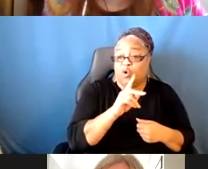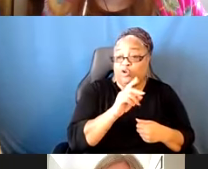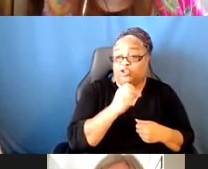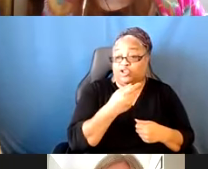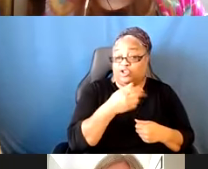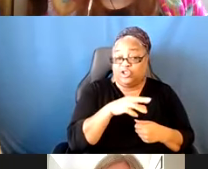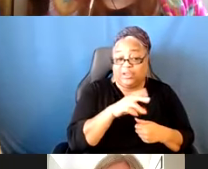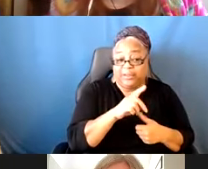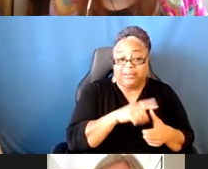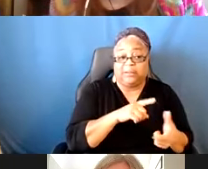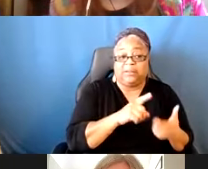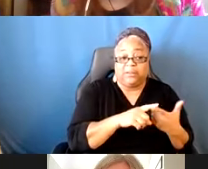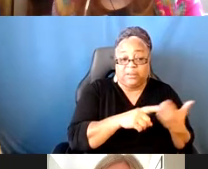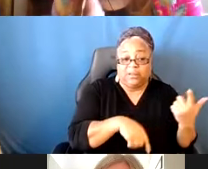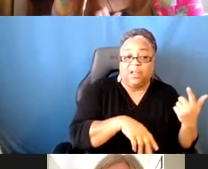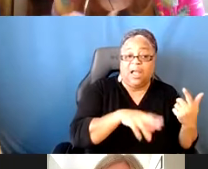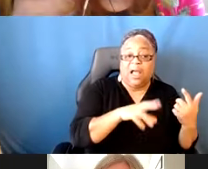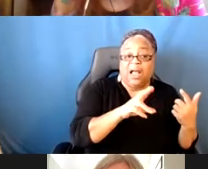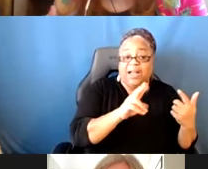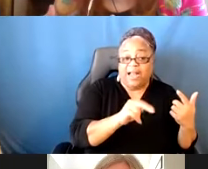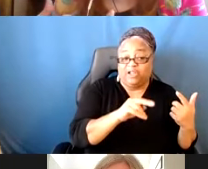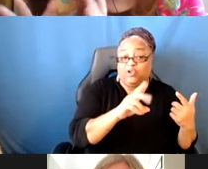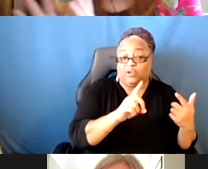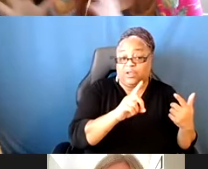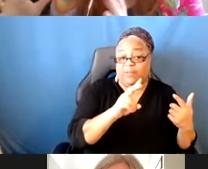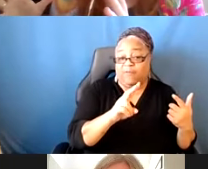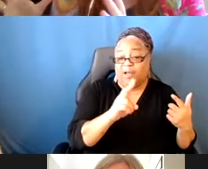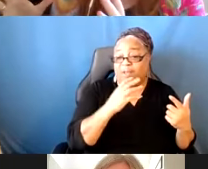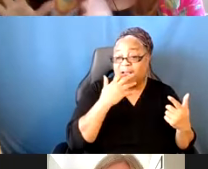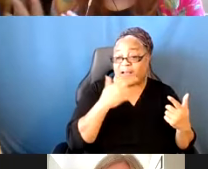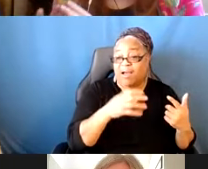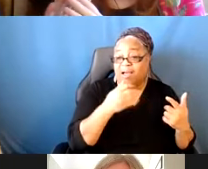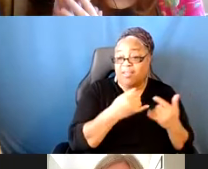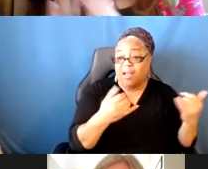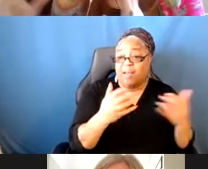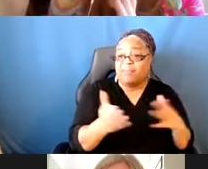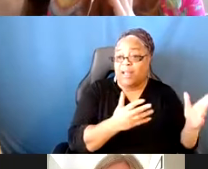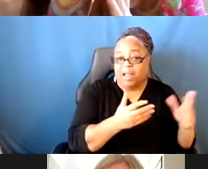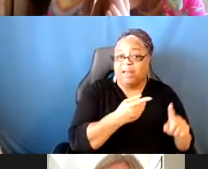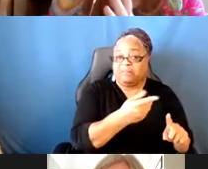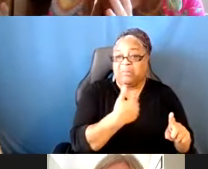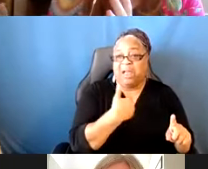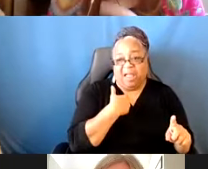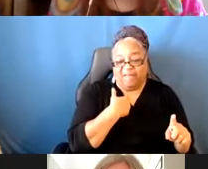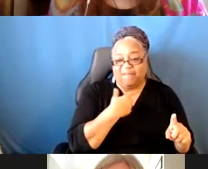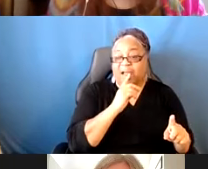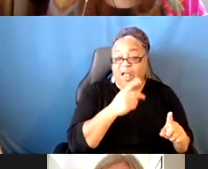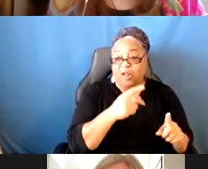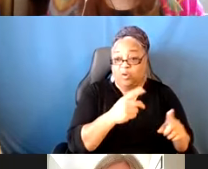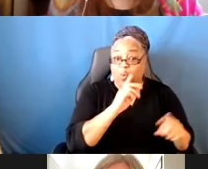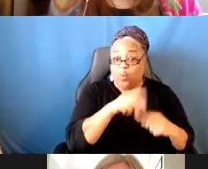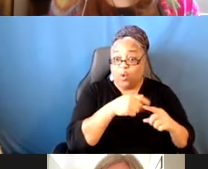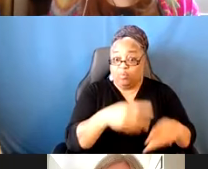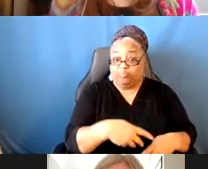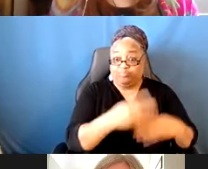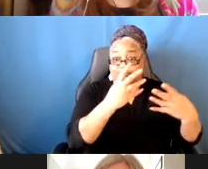Hotlines plan, which you can fill out online, and it pre-populates all of the stuff that you filled out.